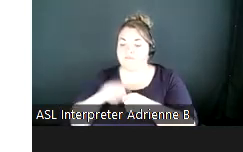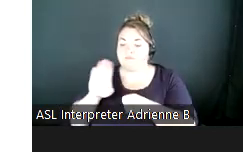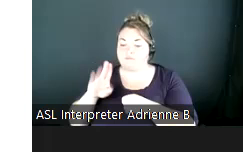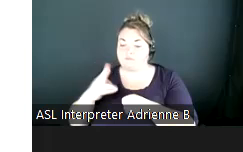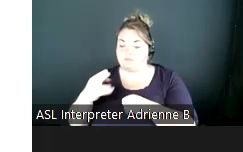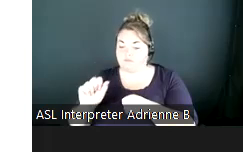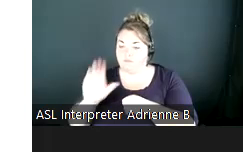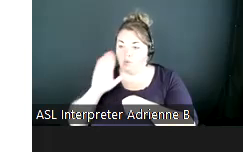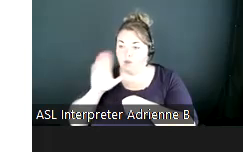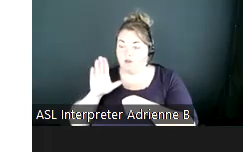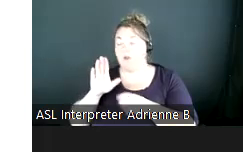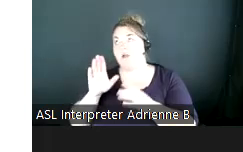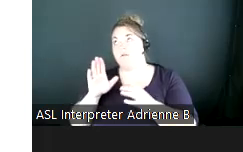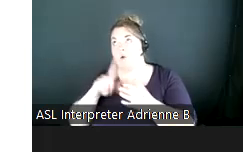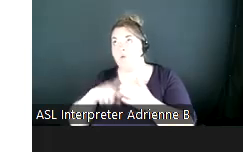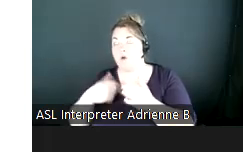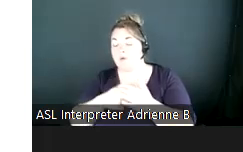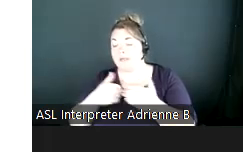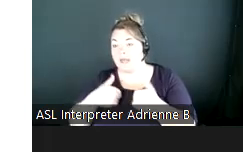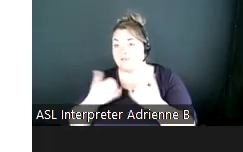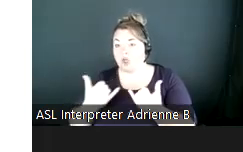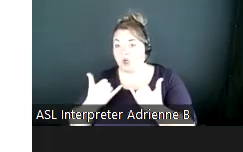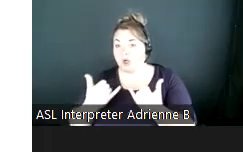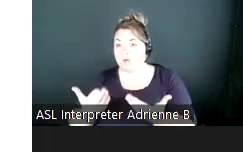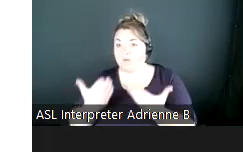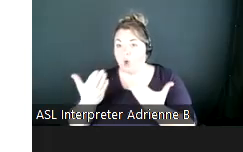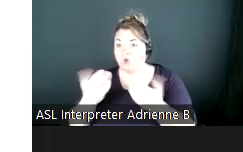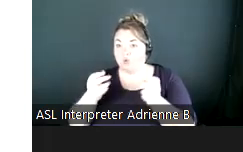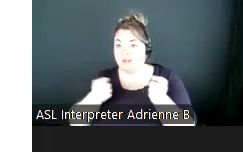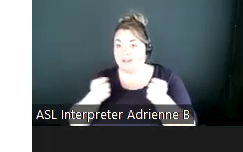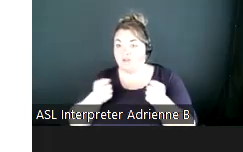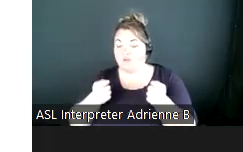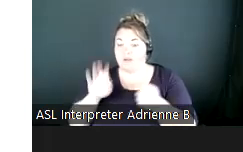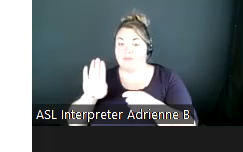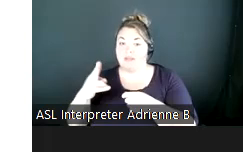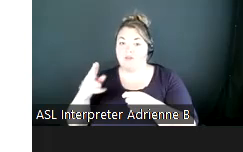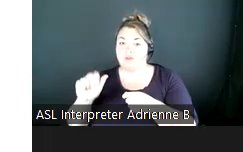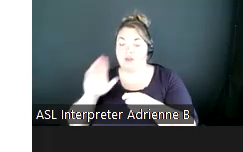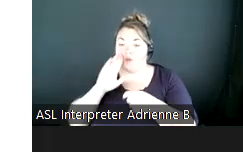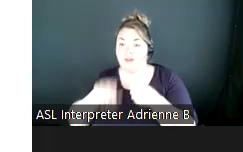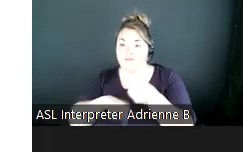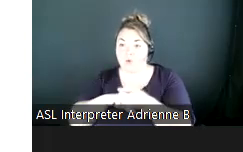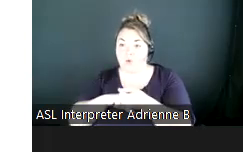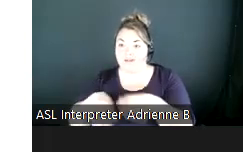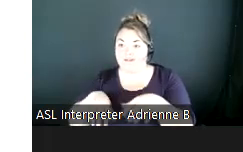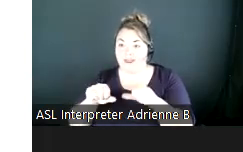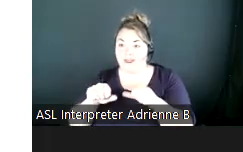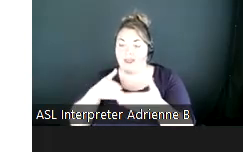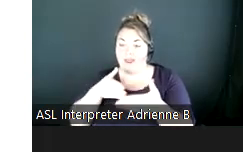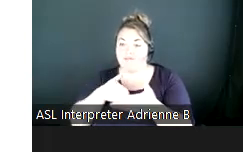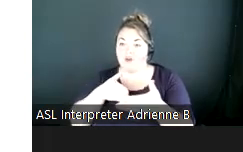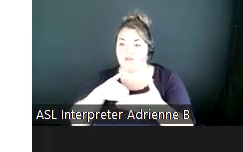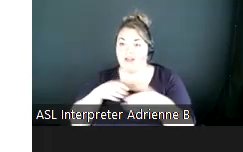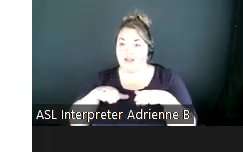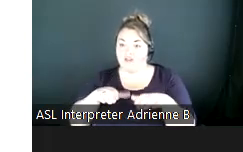BHA what we have in current proposed regulations is that the BHA will enforce and take adverse action against